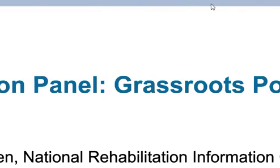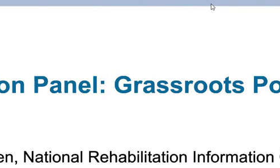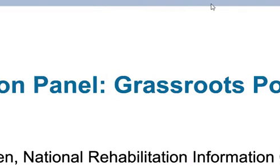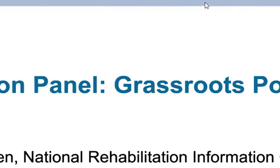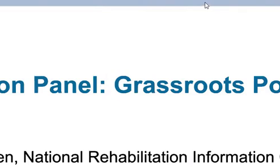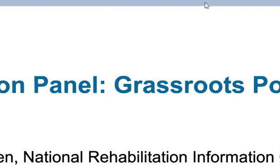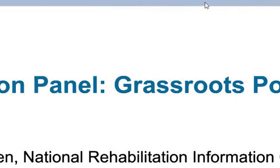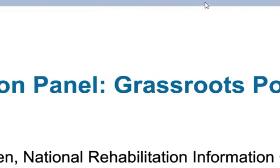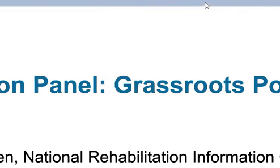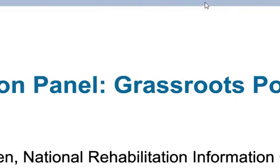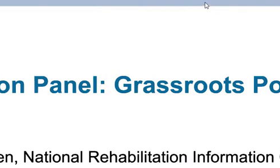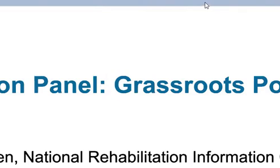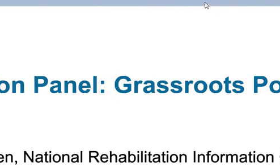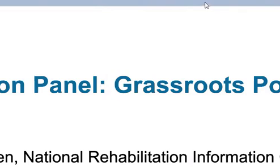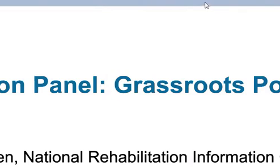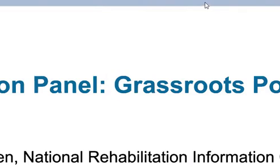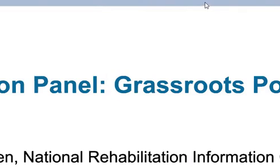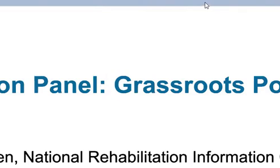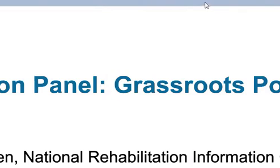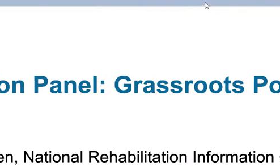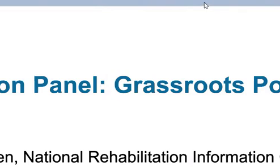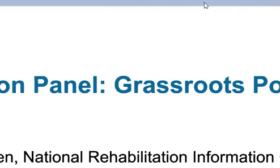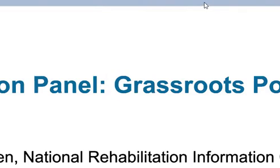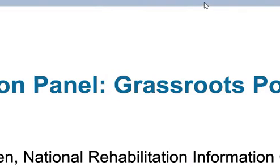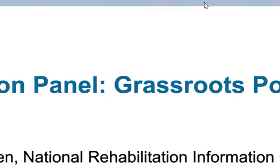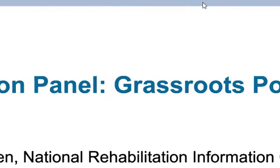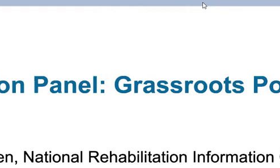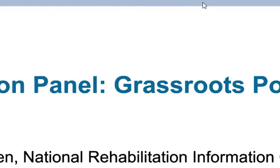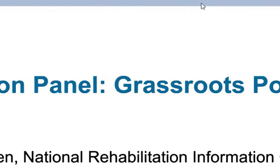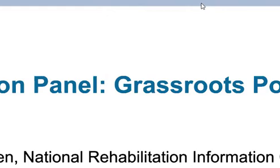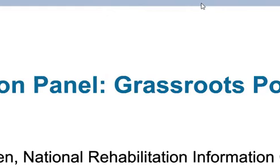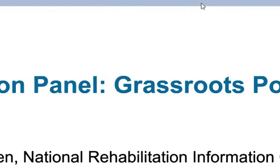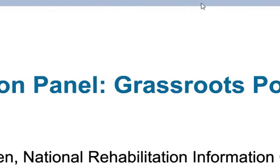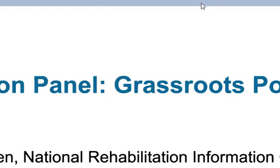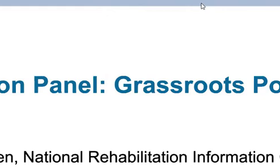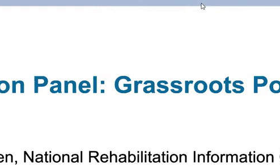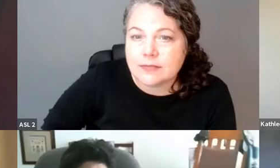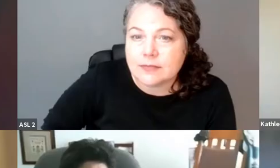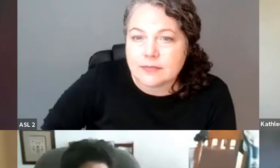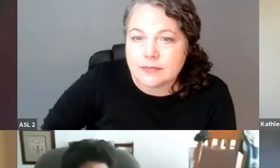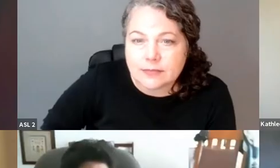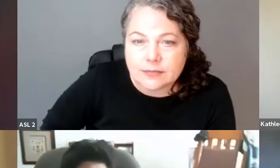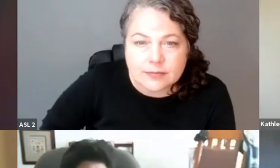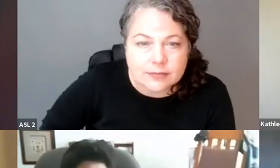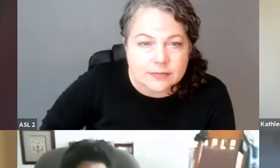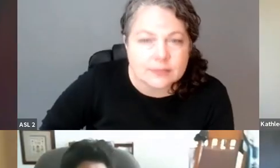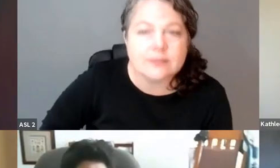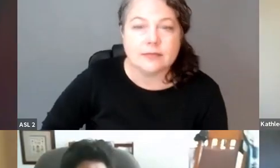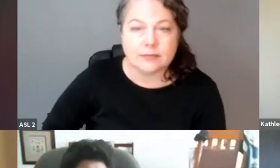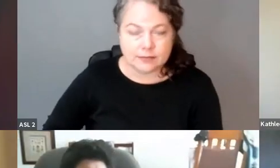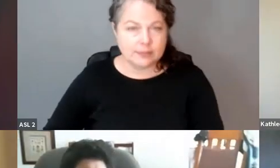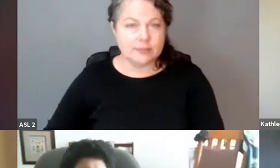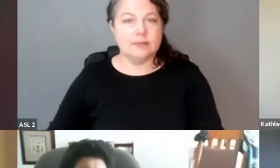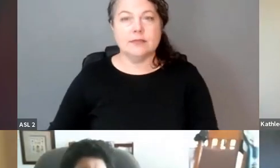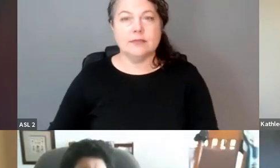take it over and start facilitating our discussion session to follow up the panel?